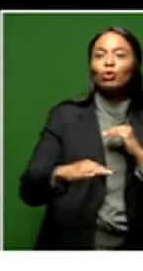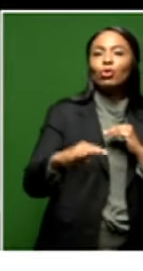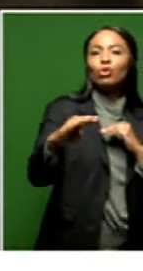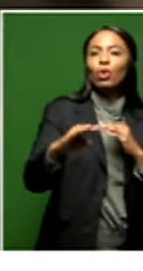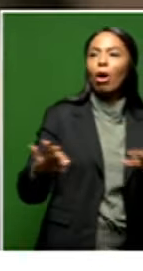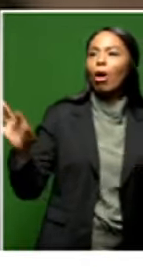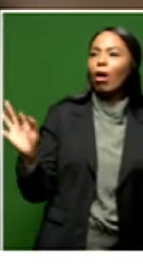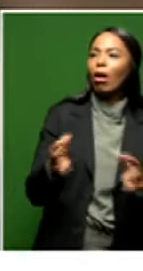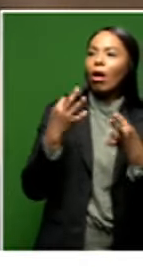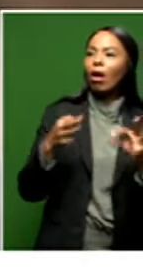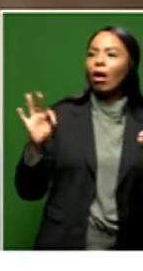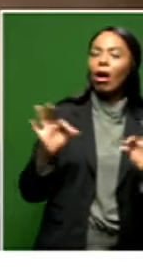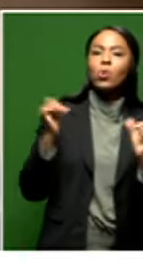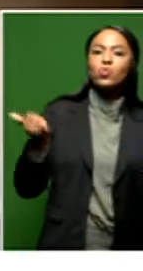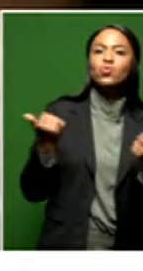something awesome